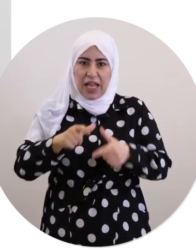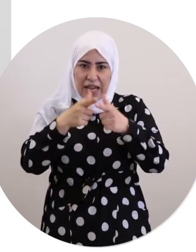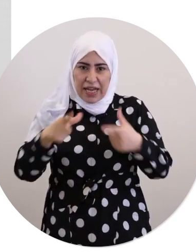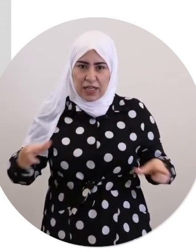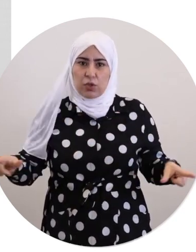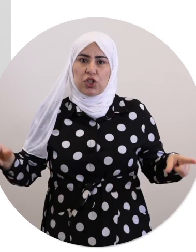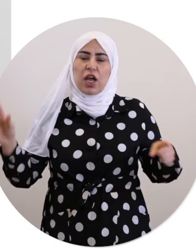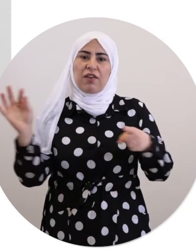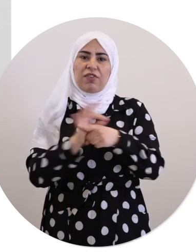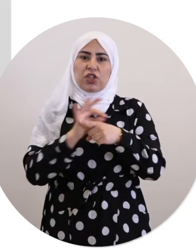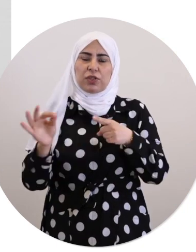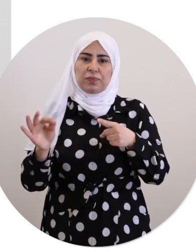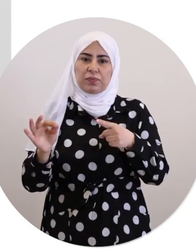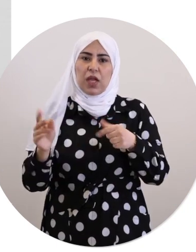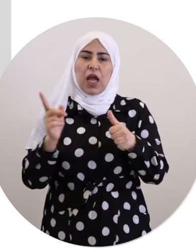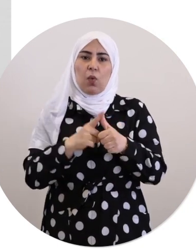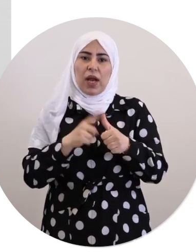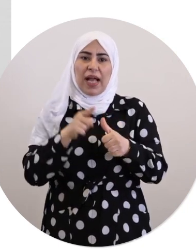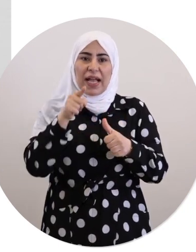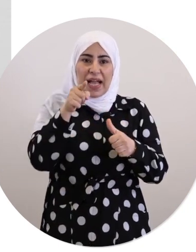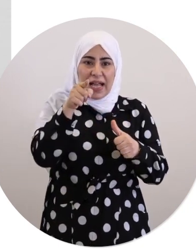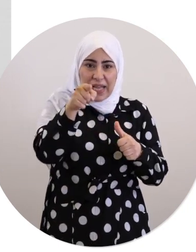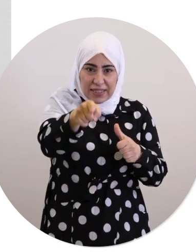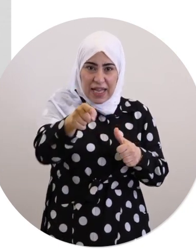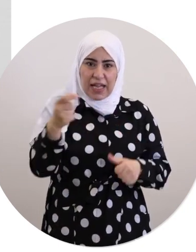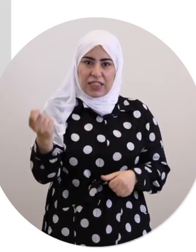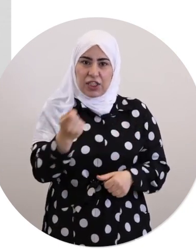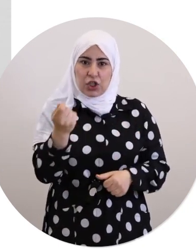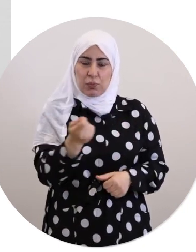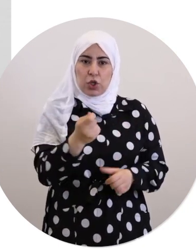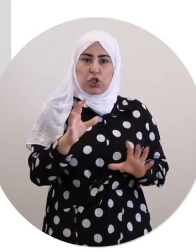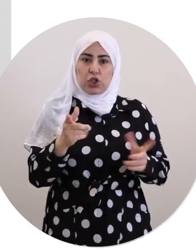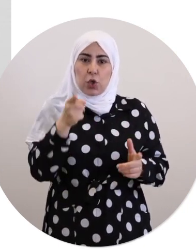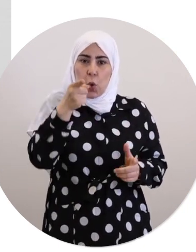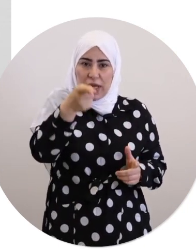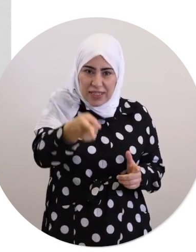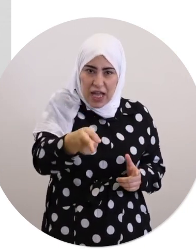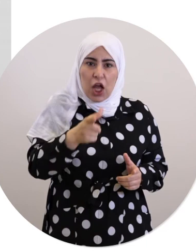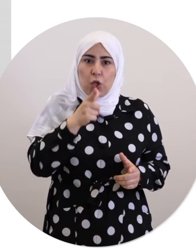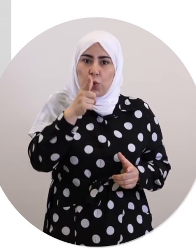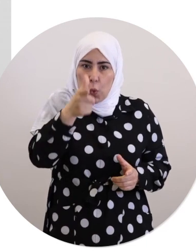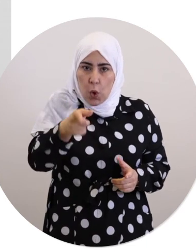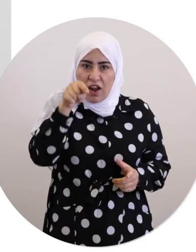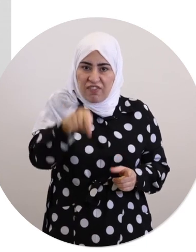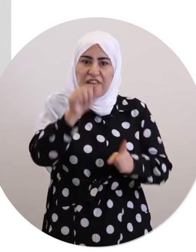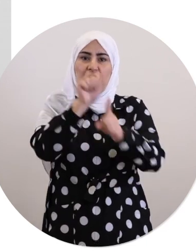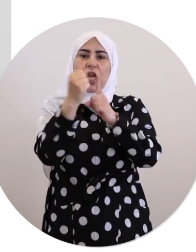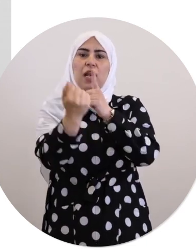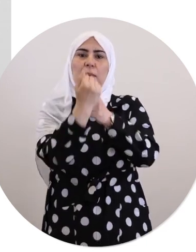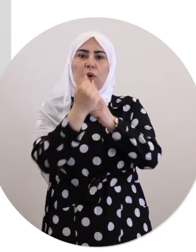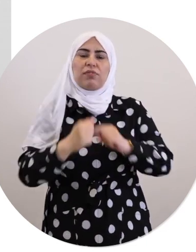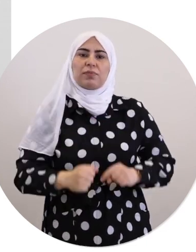First, write down what you would say. You yourself, think of it. Put yourself in that situation and think,